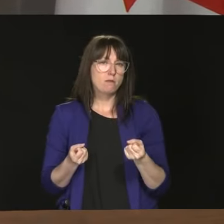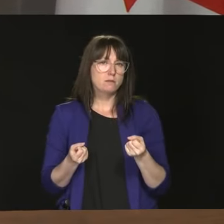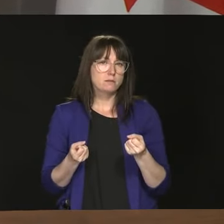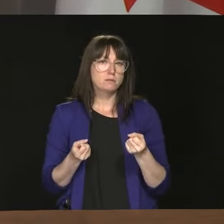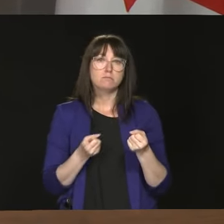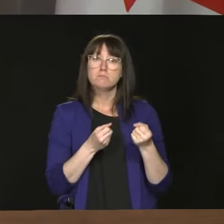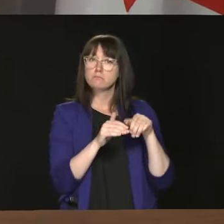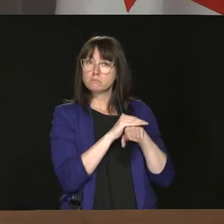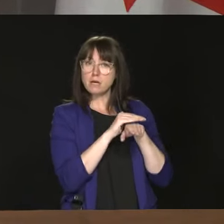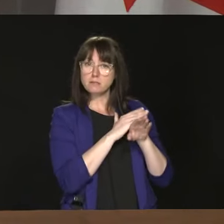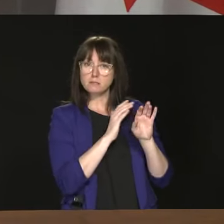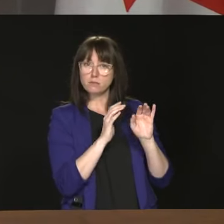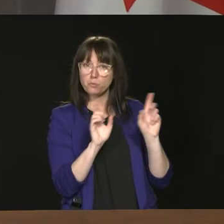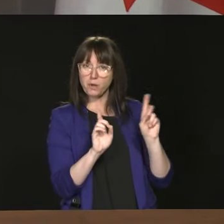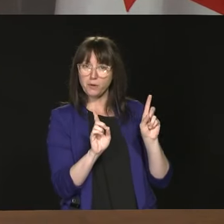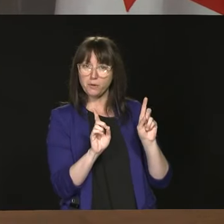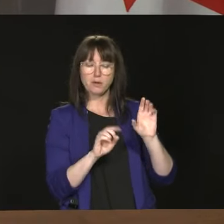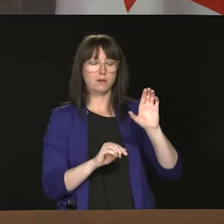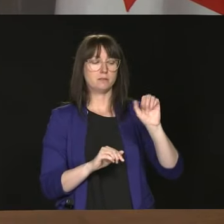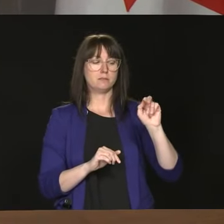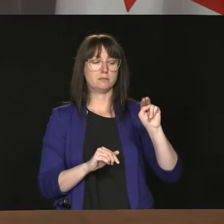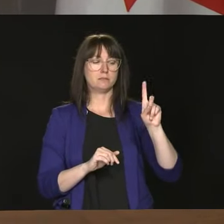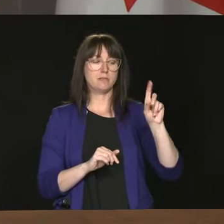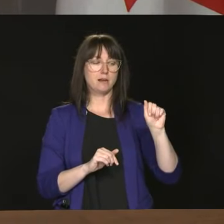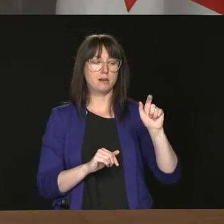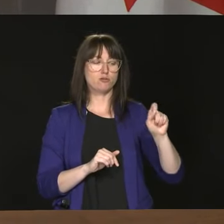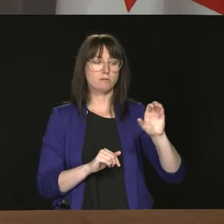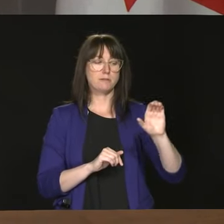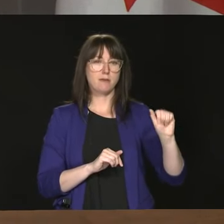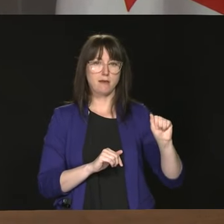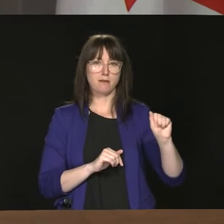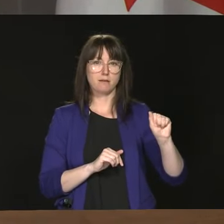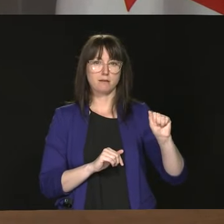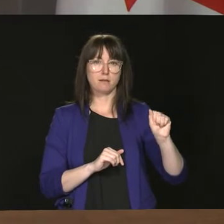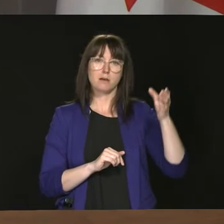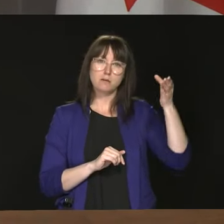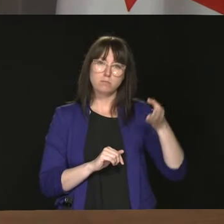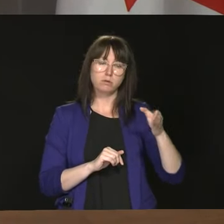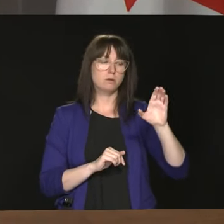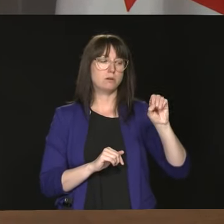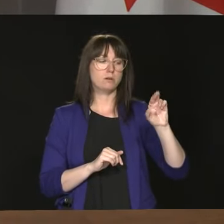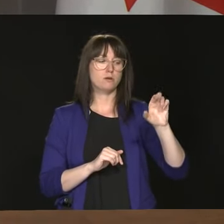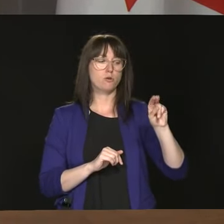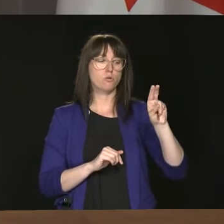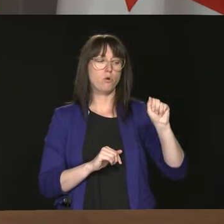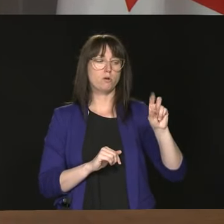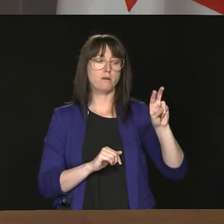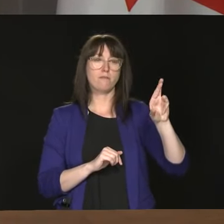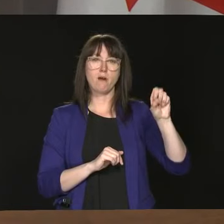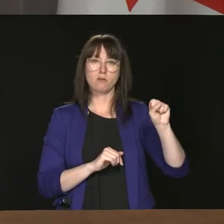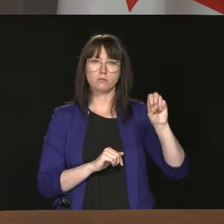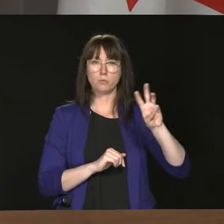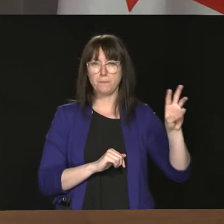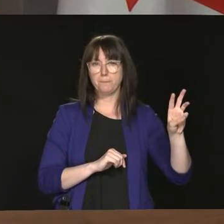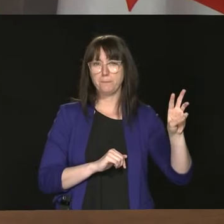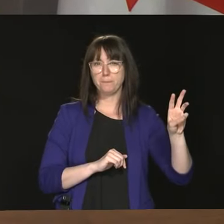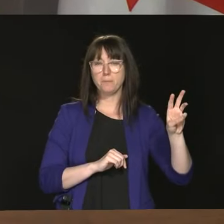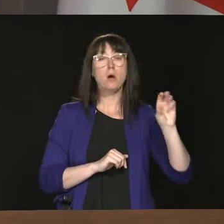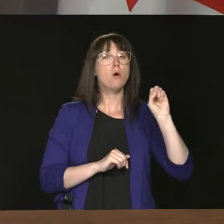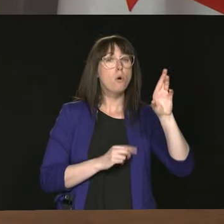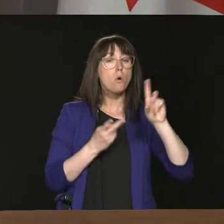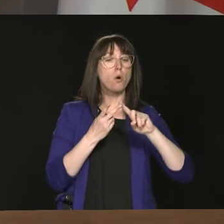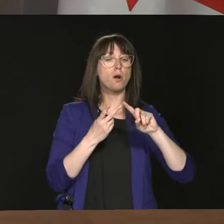canada.ca canada.ca le coronavirus / ou de l'application coronavirus Canada website COVID-19. or the Canada Je termine COVID-19 en